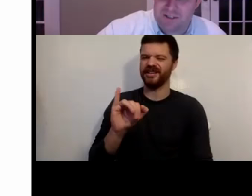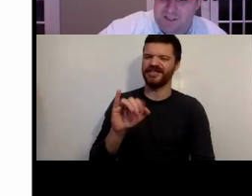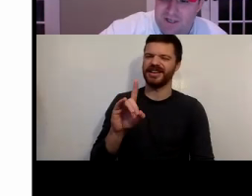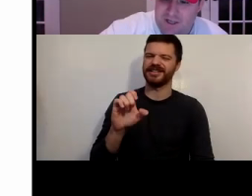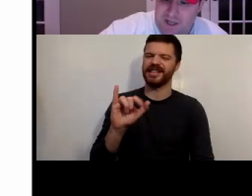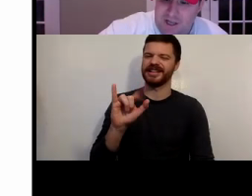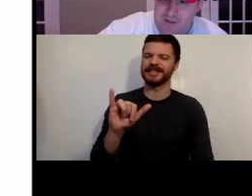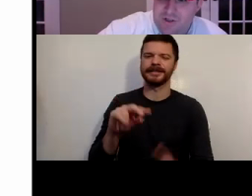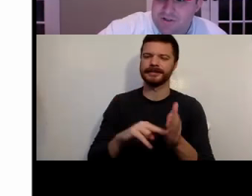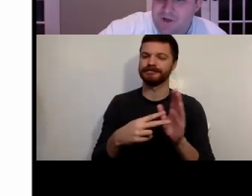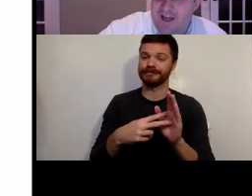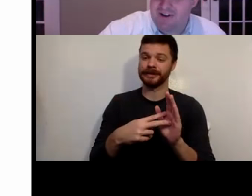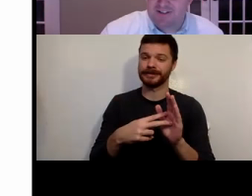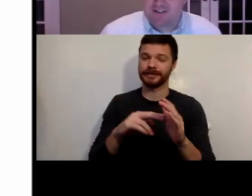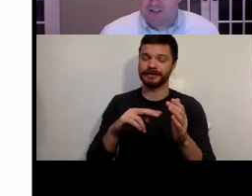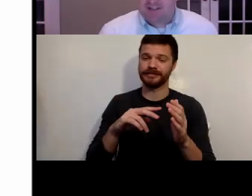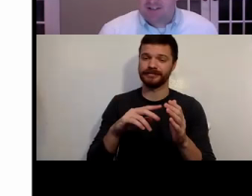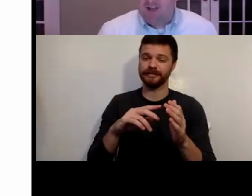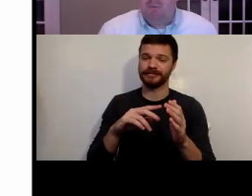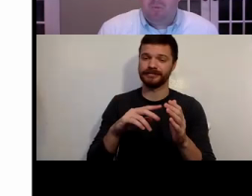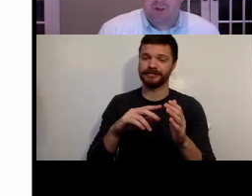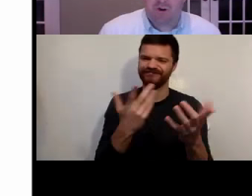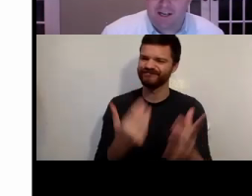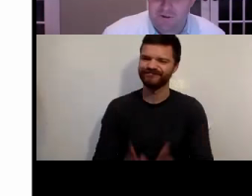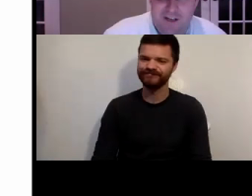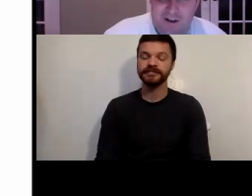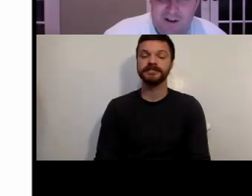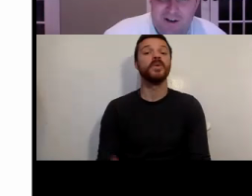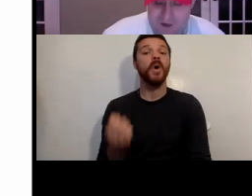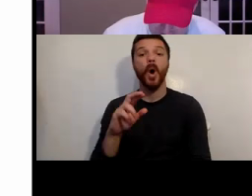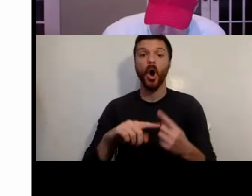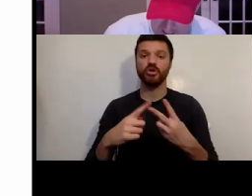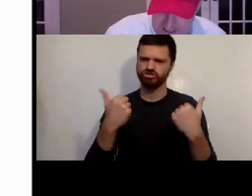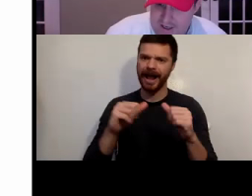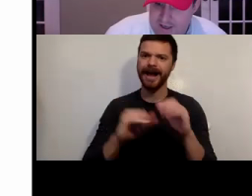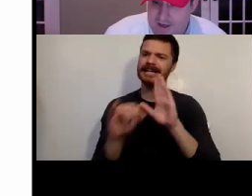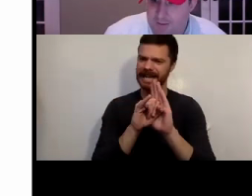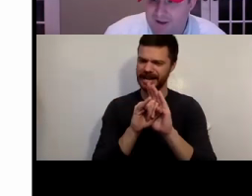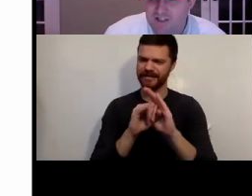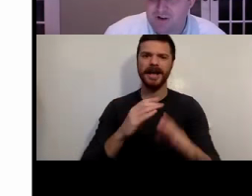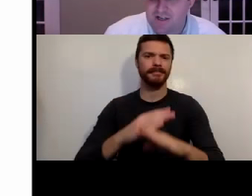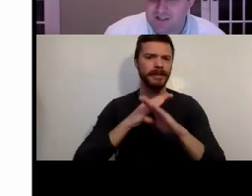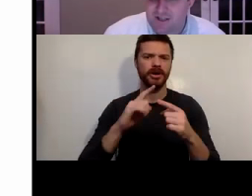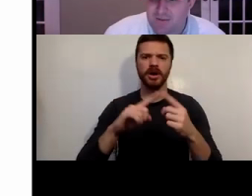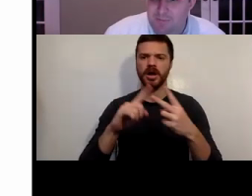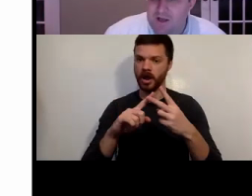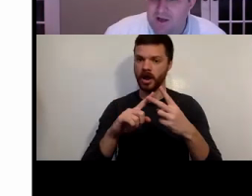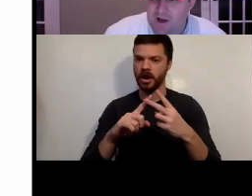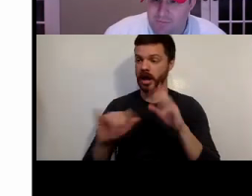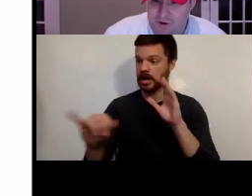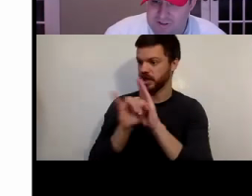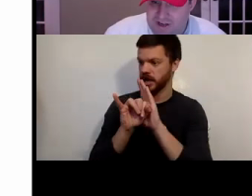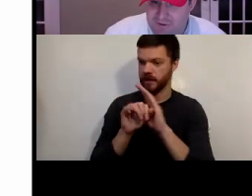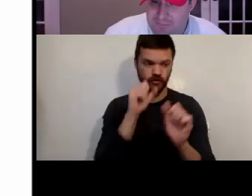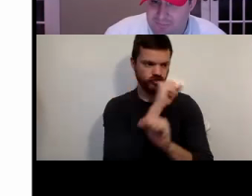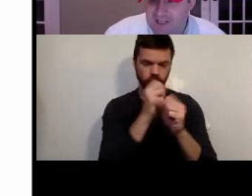purpose. There's also been evidence that suggests even when we try to identify barriers and match strategies to them,